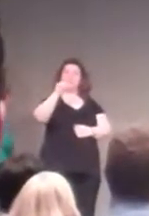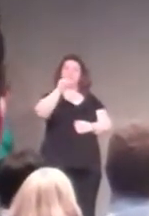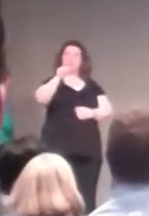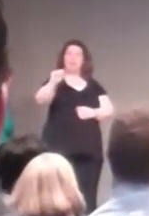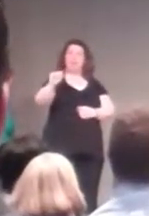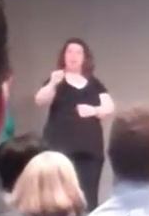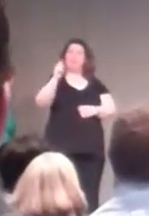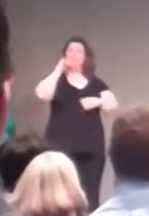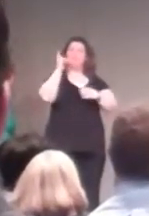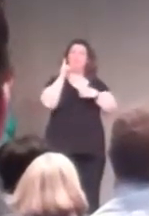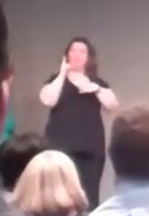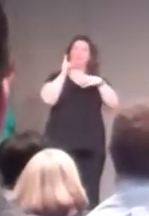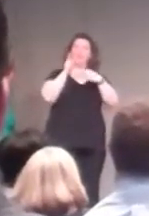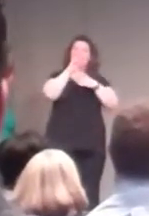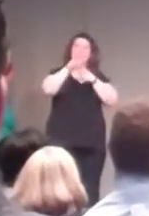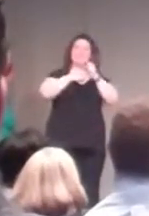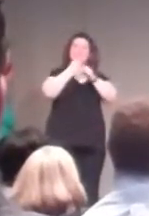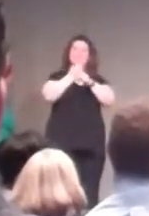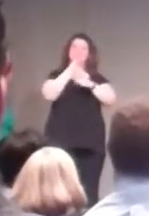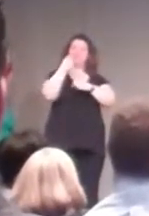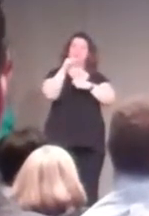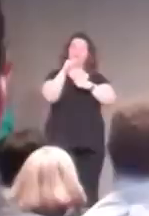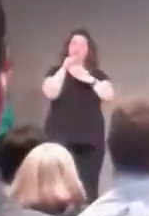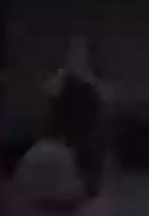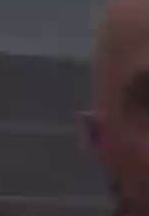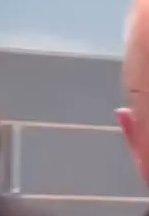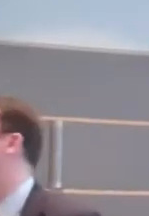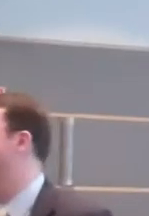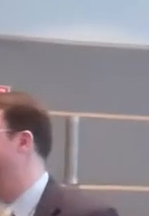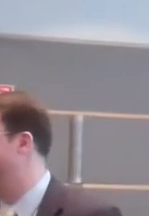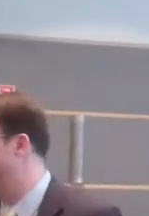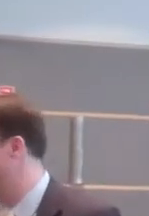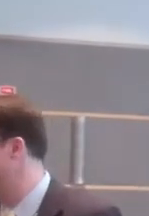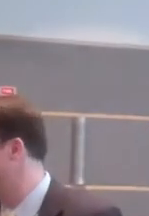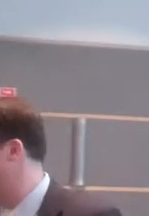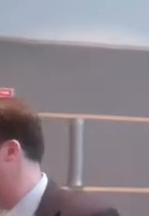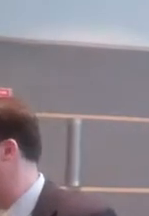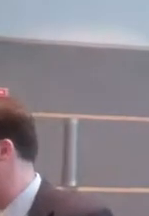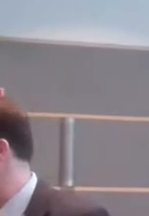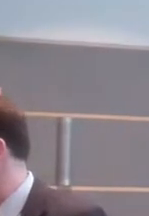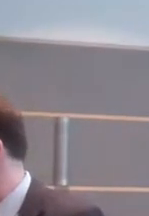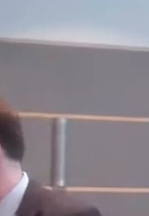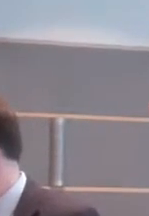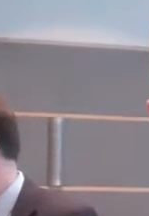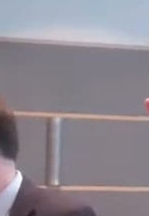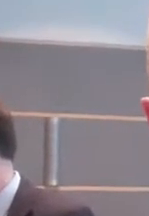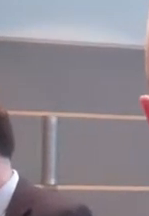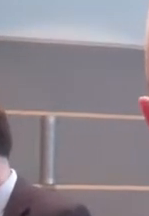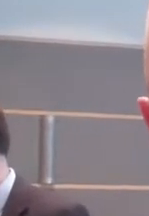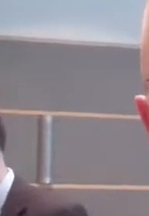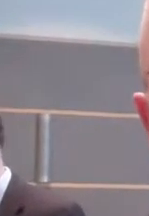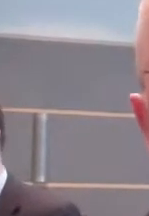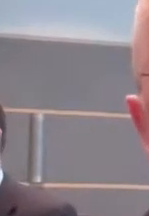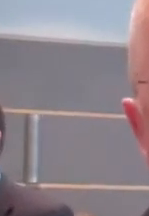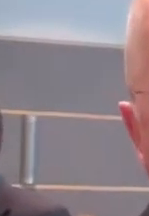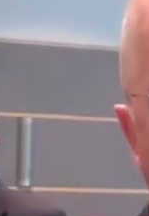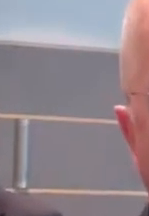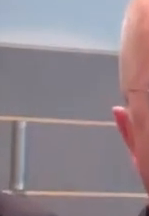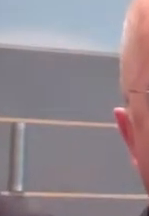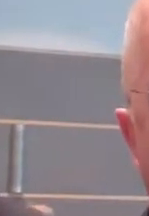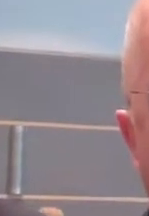sewers for the Seasons Green Industrial Park in Hudson. It's been about the fiscal management, the appropriate